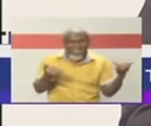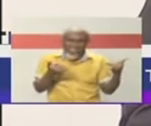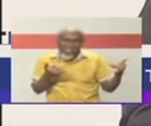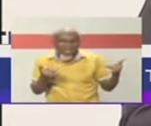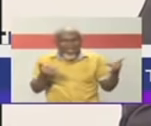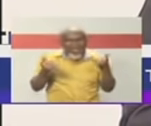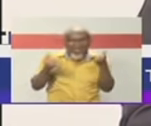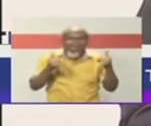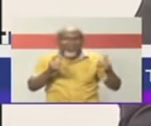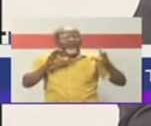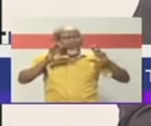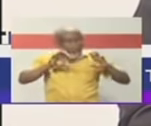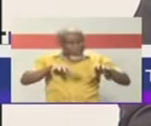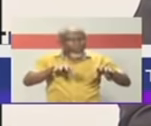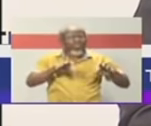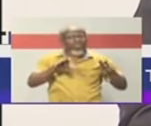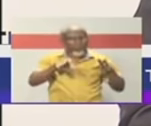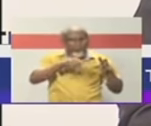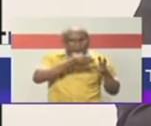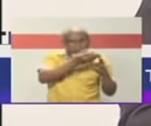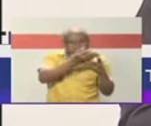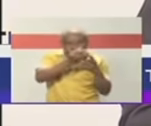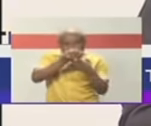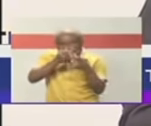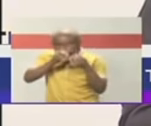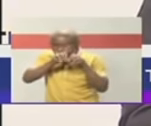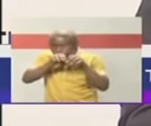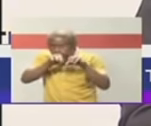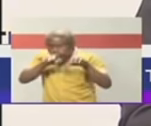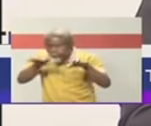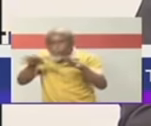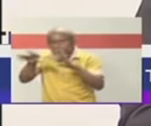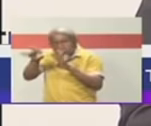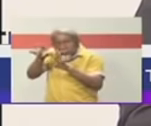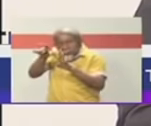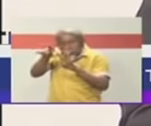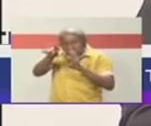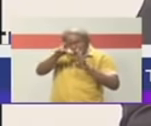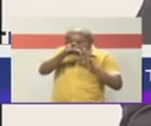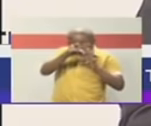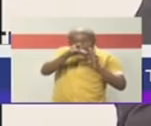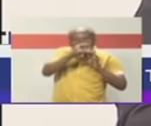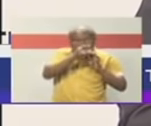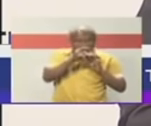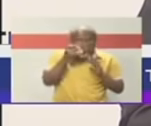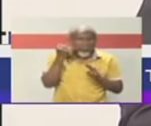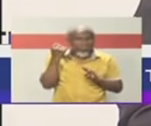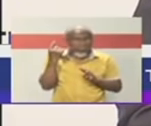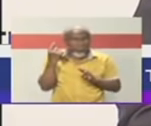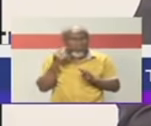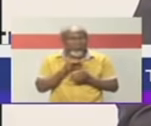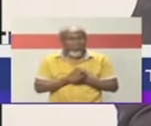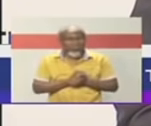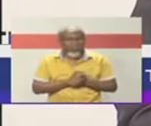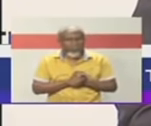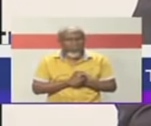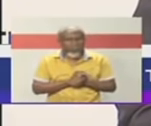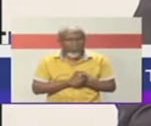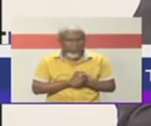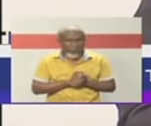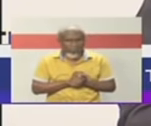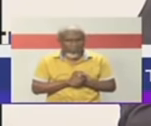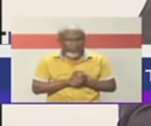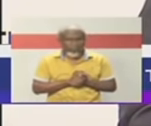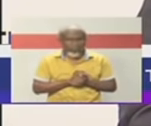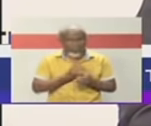young does not absolve them from getting infected, and as a result being a big point of spread. In fact, in